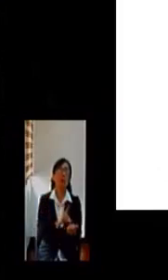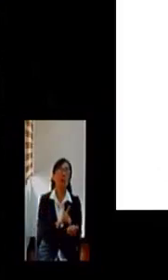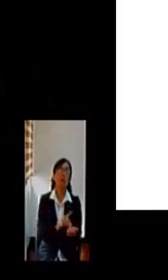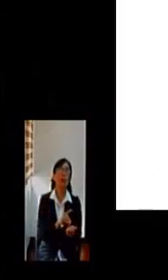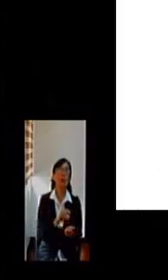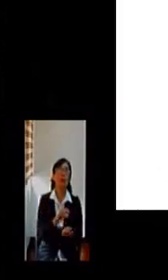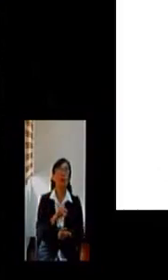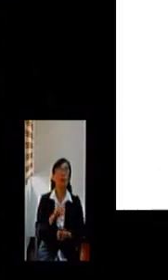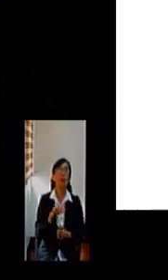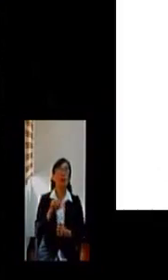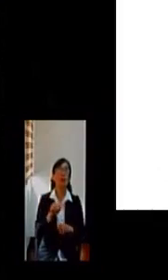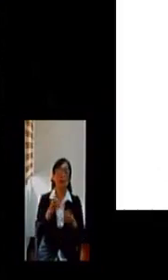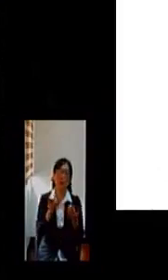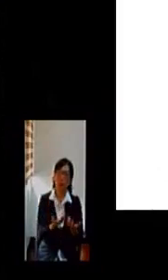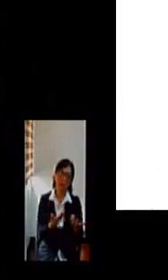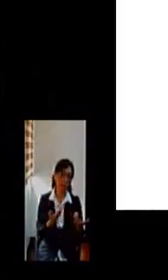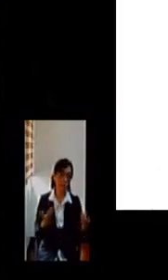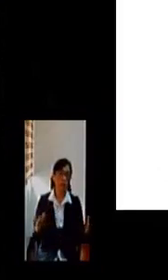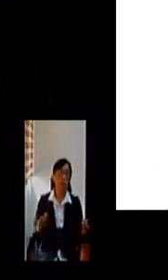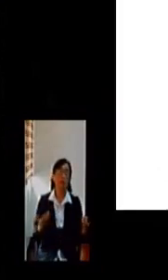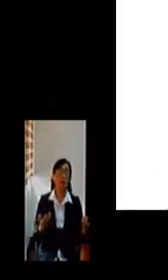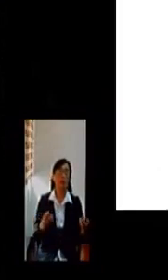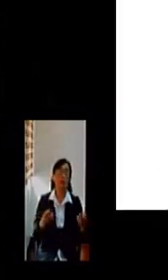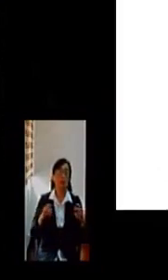I cannot separate